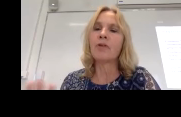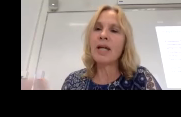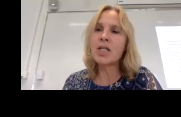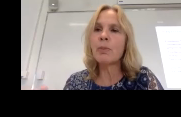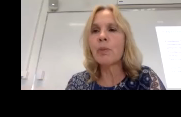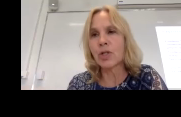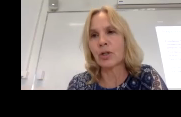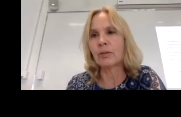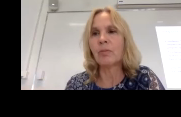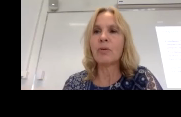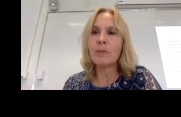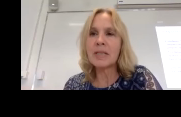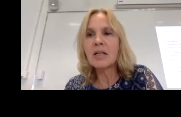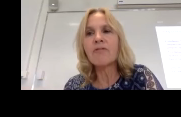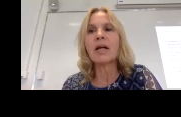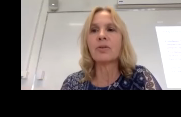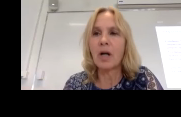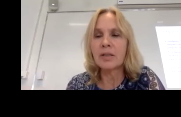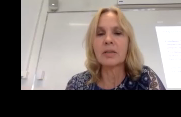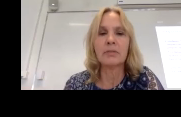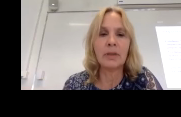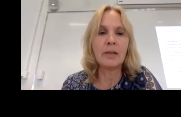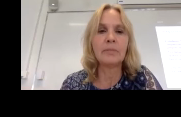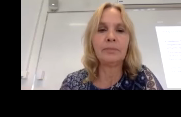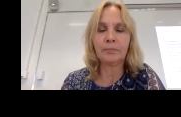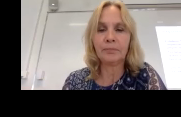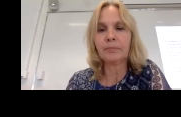But for handshape, we weren't sure whether we would see an effect or not.